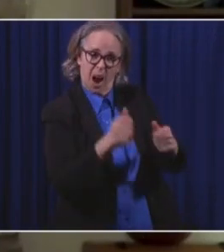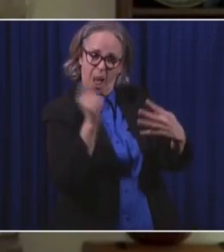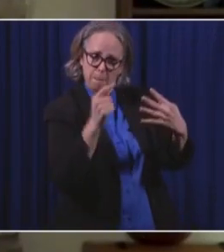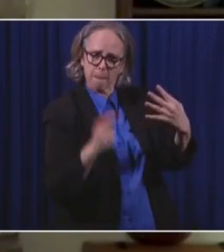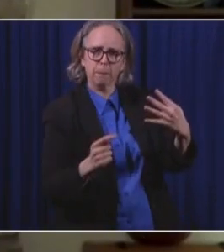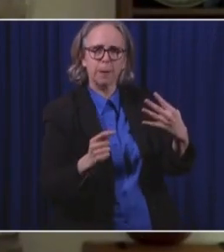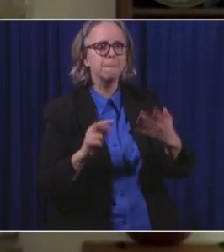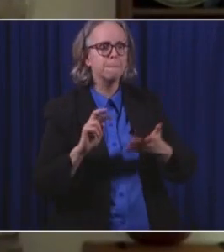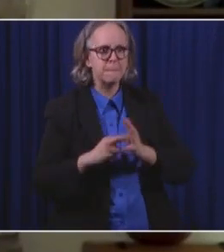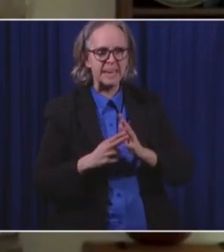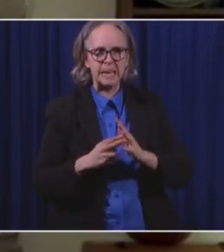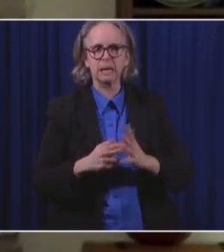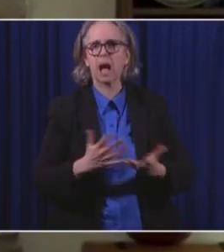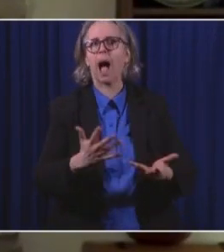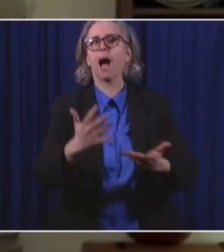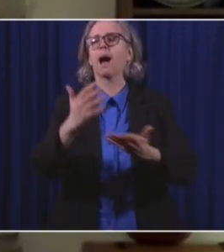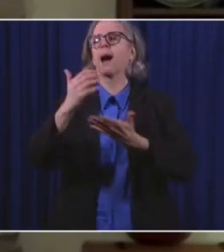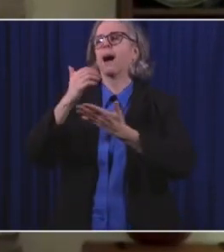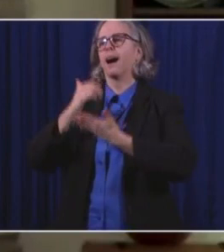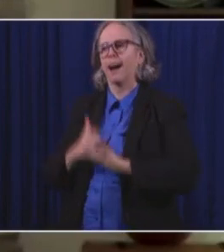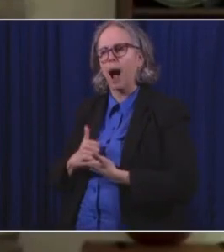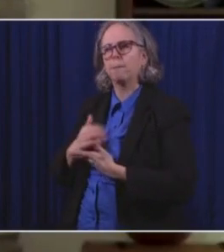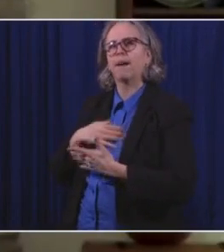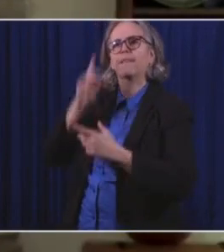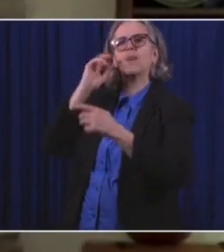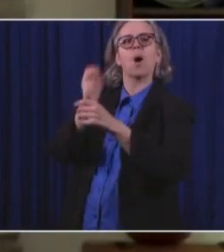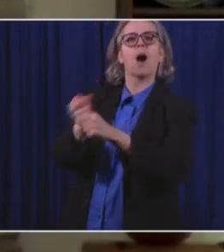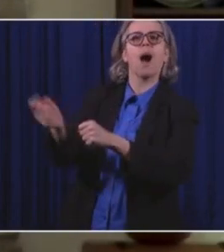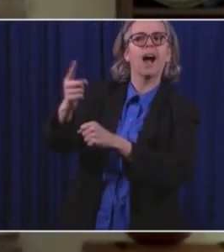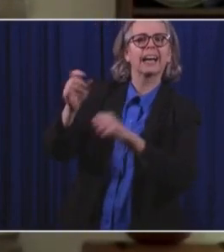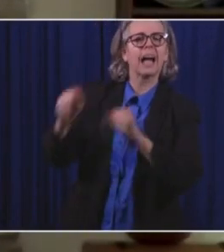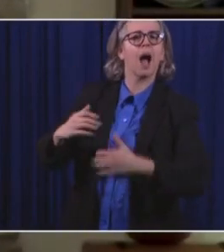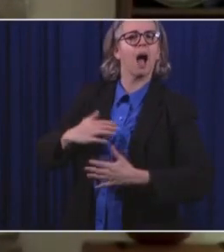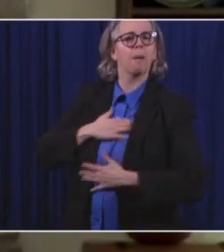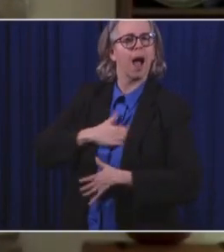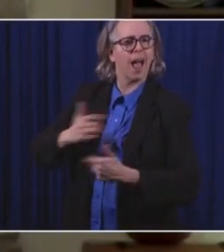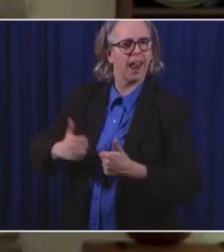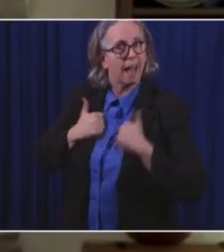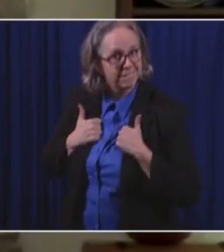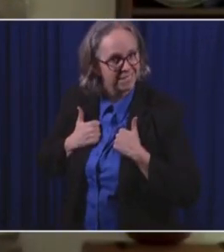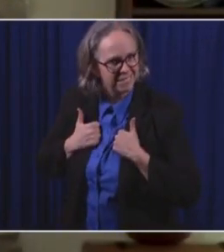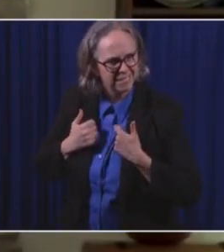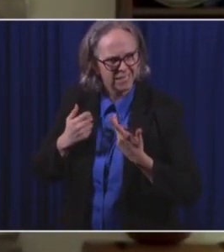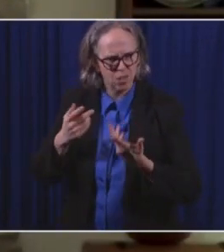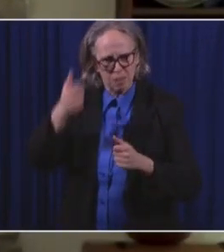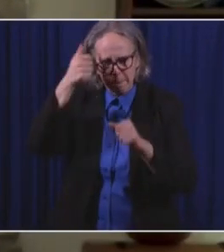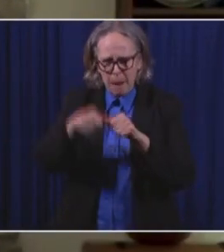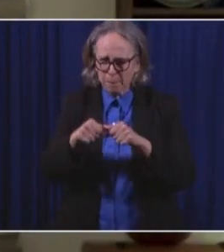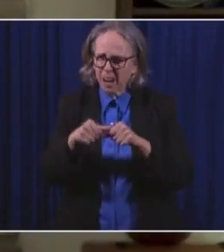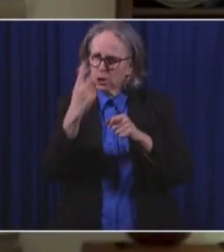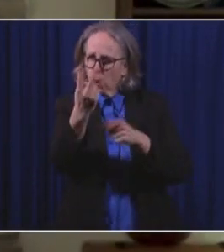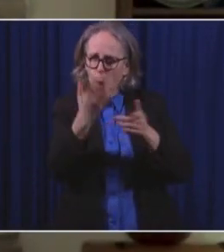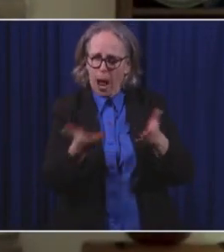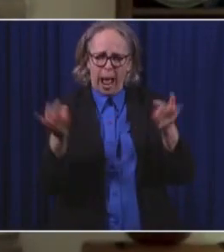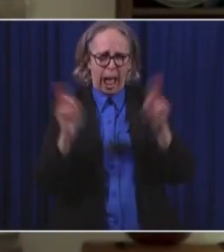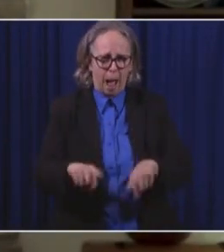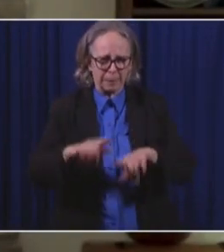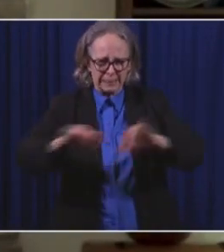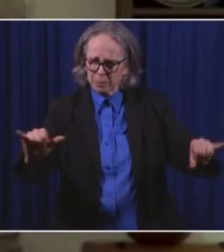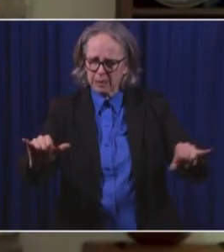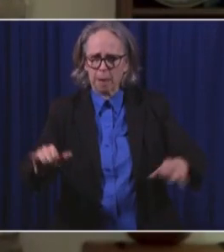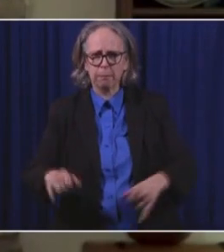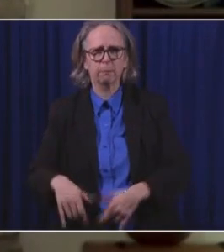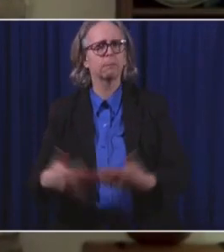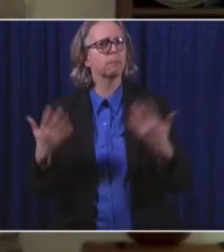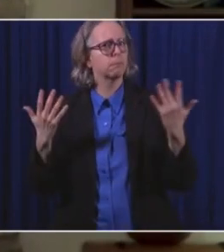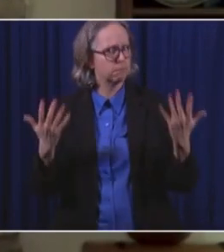This is about living with this virus, but living with it in a safe way. I've asked 12 doctors